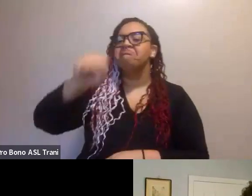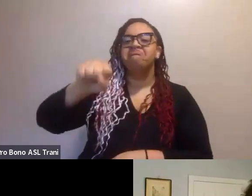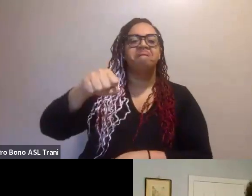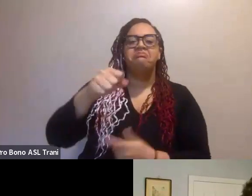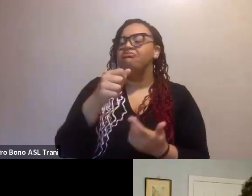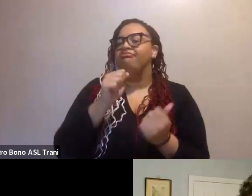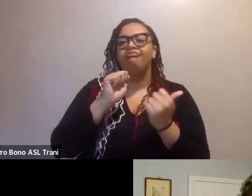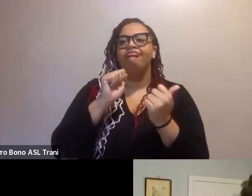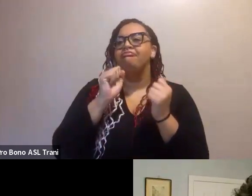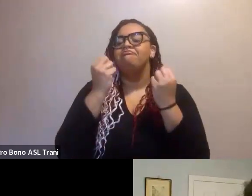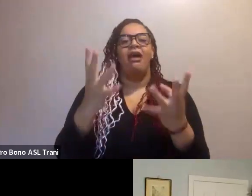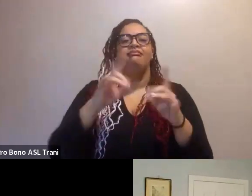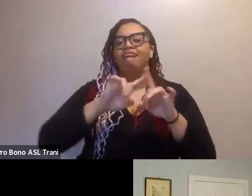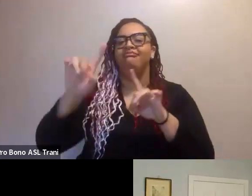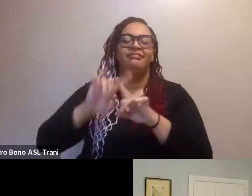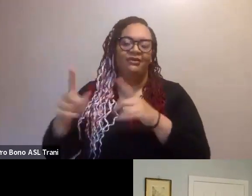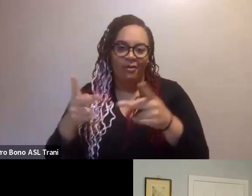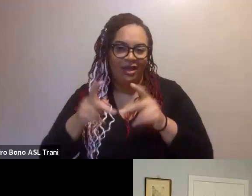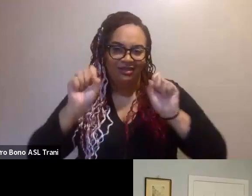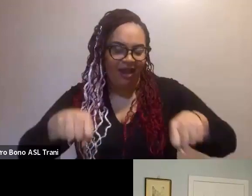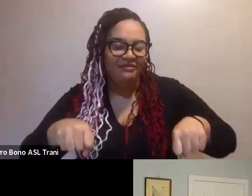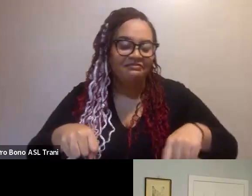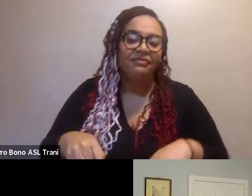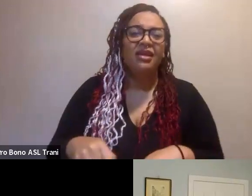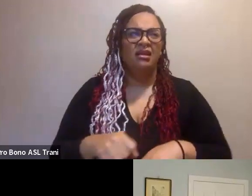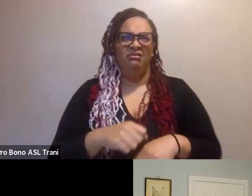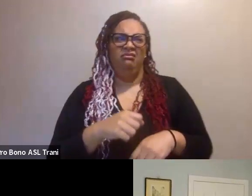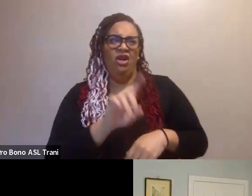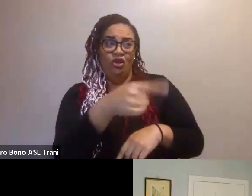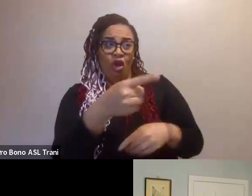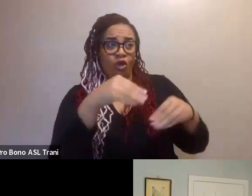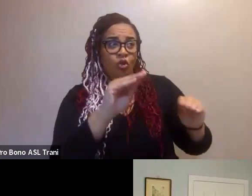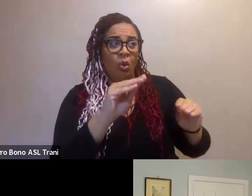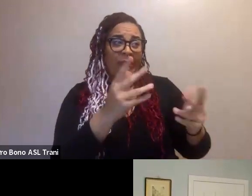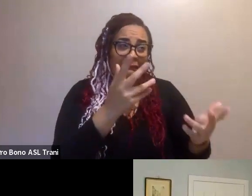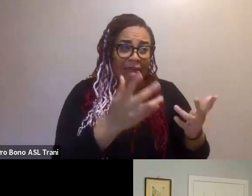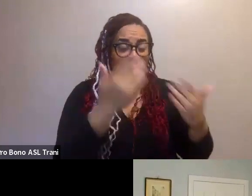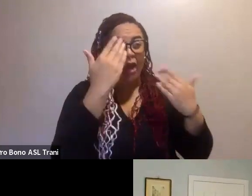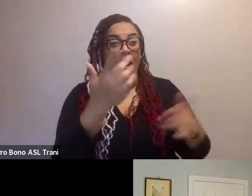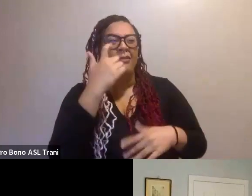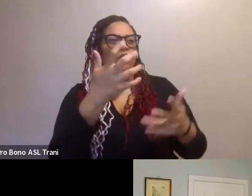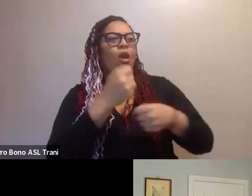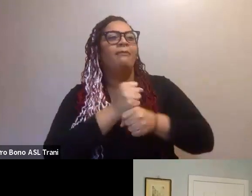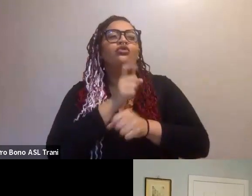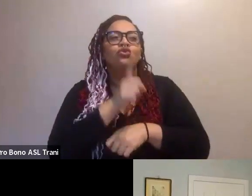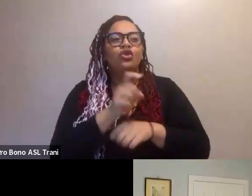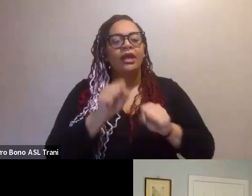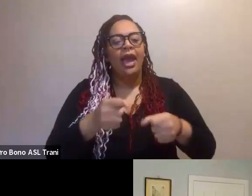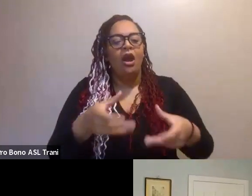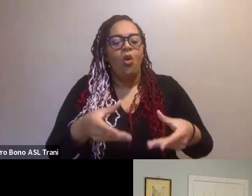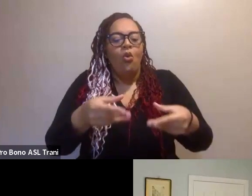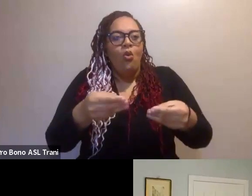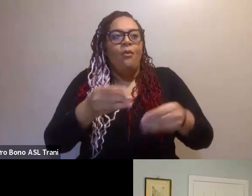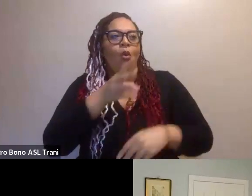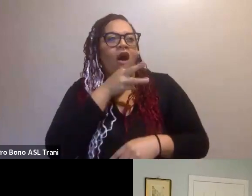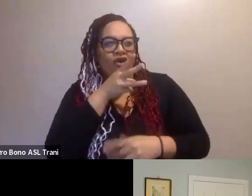everywhere. Dollar store now. Maybe the dollar store. I'm not sure. You have to make sure it's going to soak in water. You don't want to get the one. So that's a